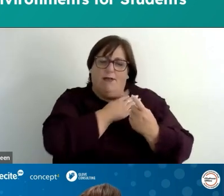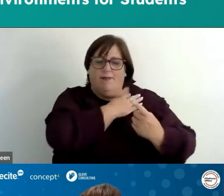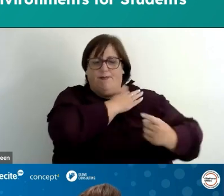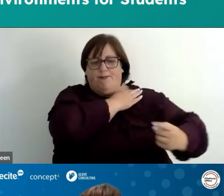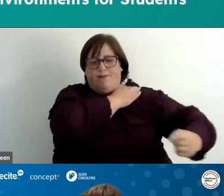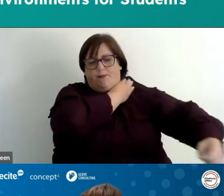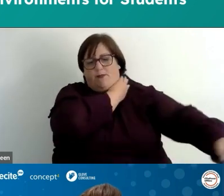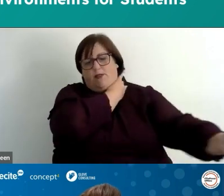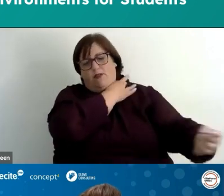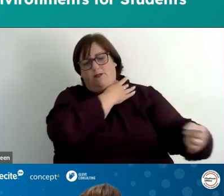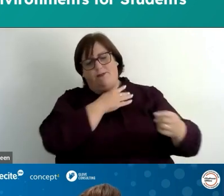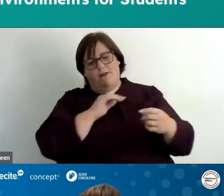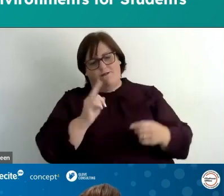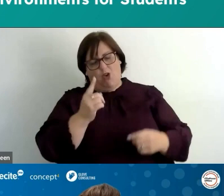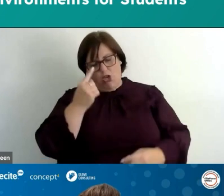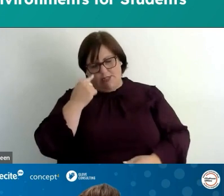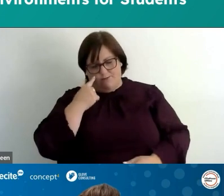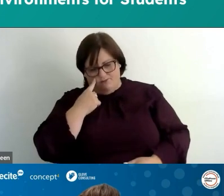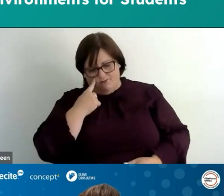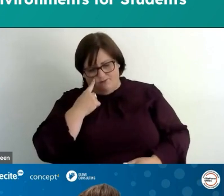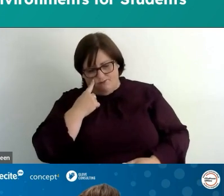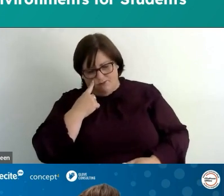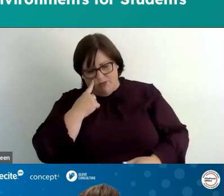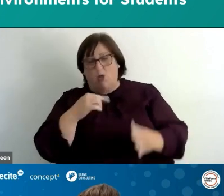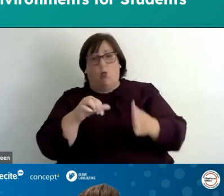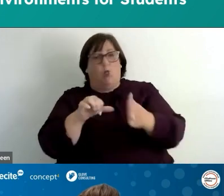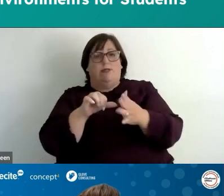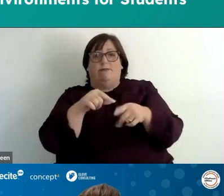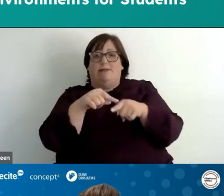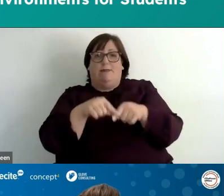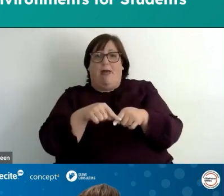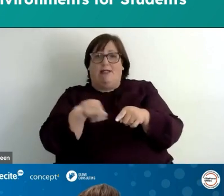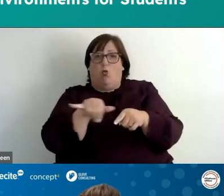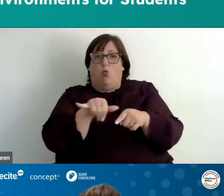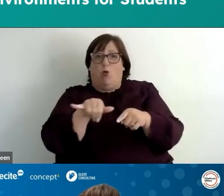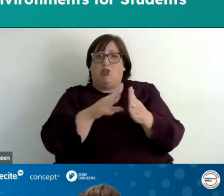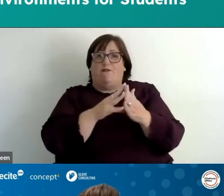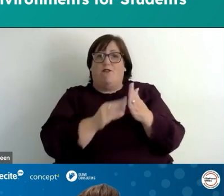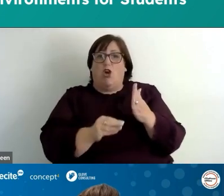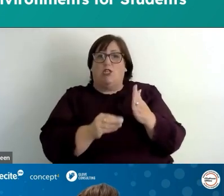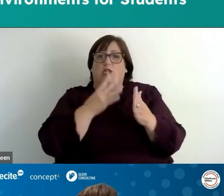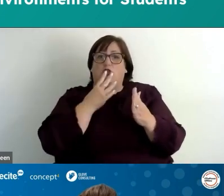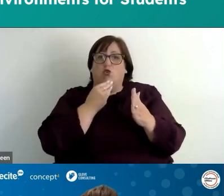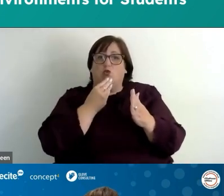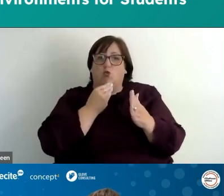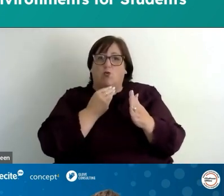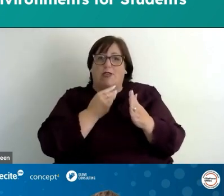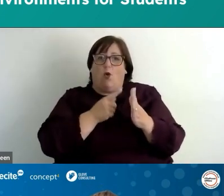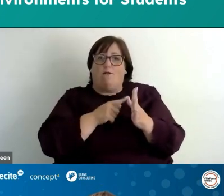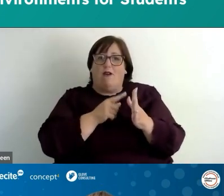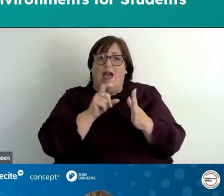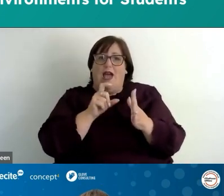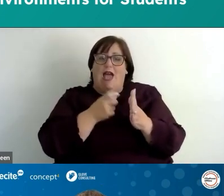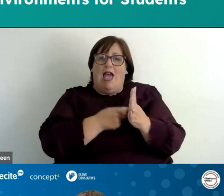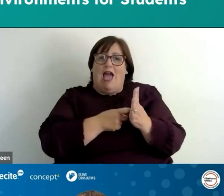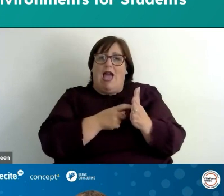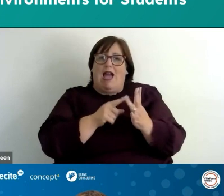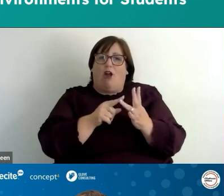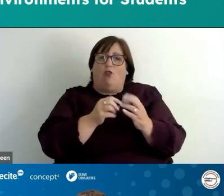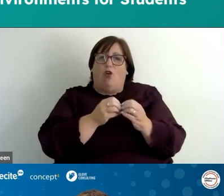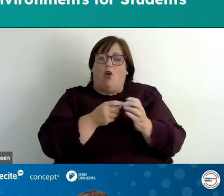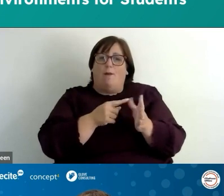depend on which version of Acrobat you're using. So if you're using a legacy version, then it may not have the same